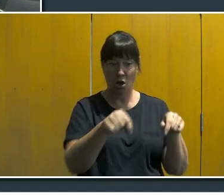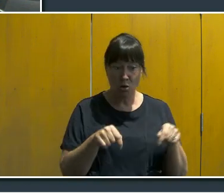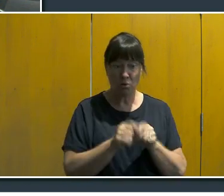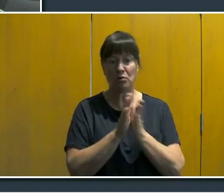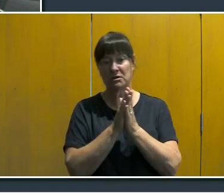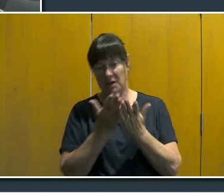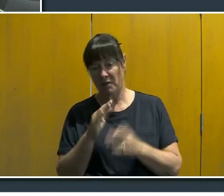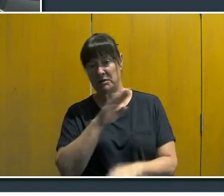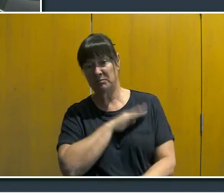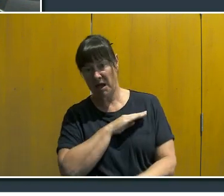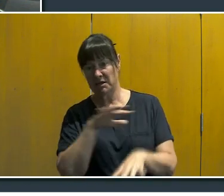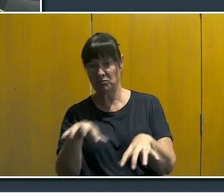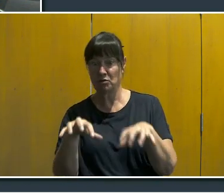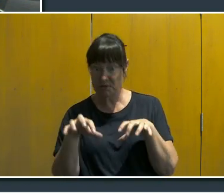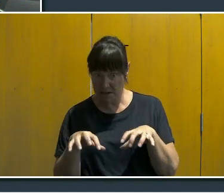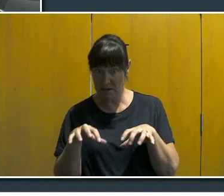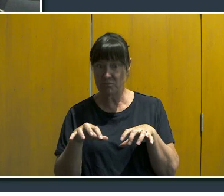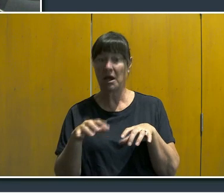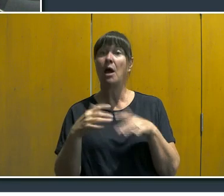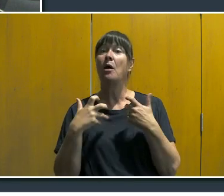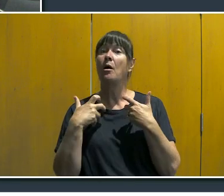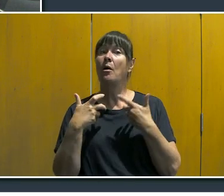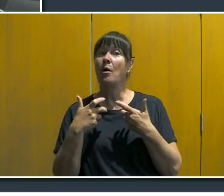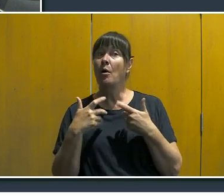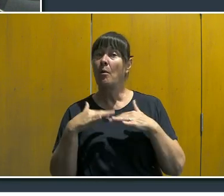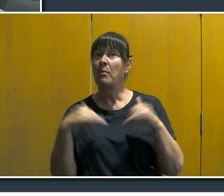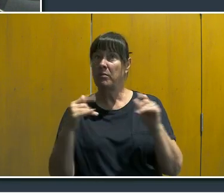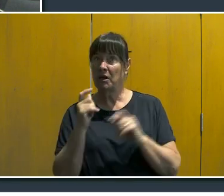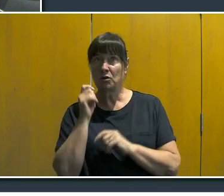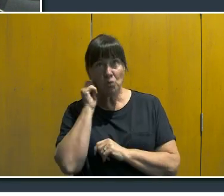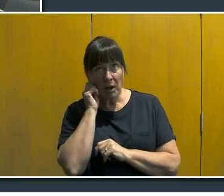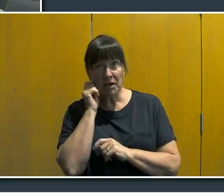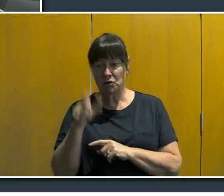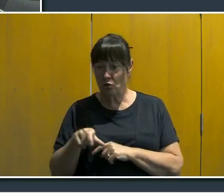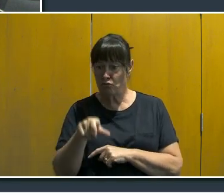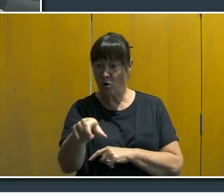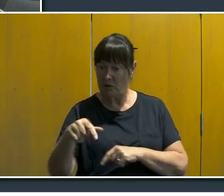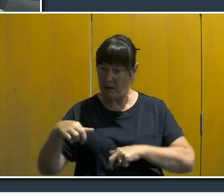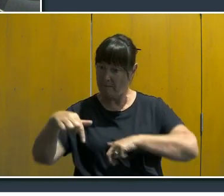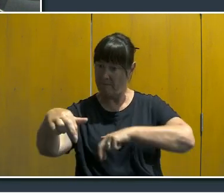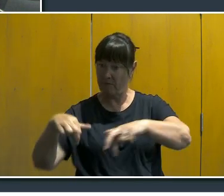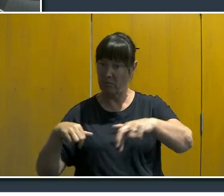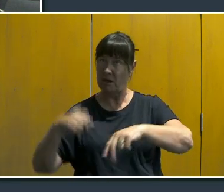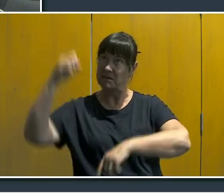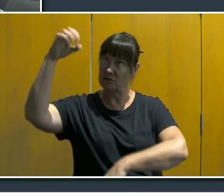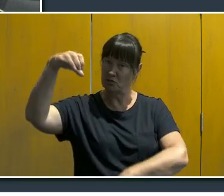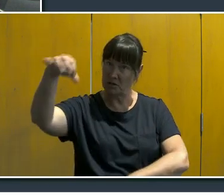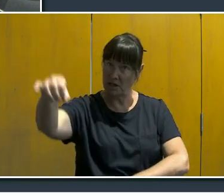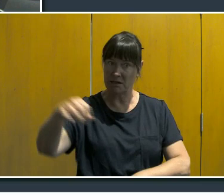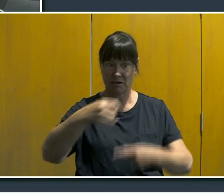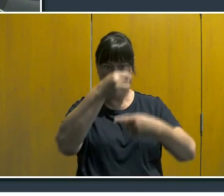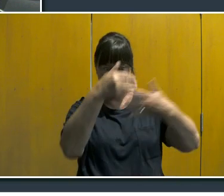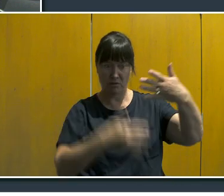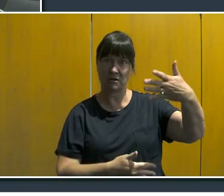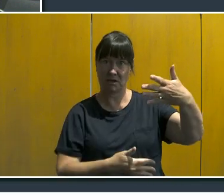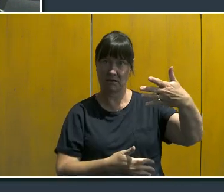museums, governance, cemeteries, public toilets, roading, footpaths and street lighting. So as you can see, a large